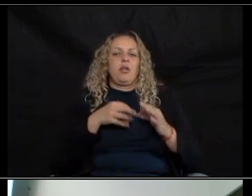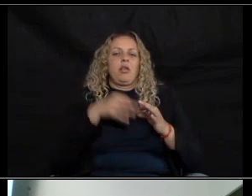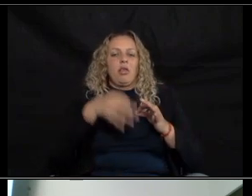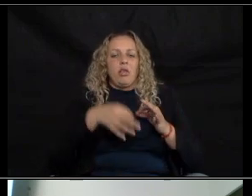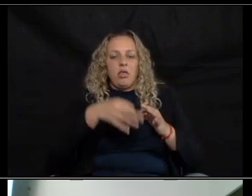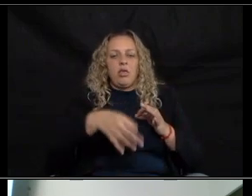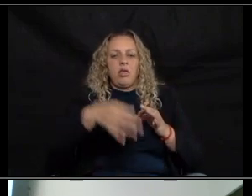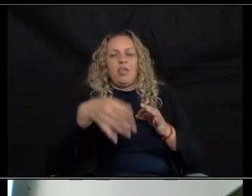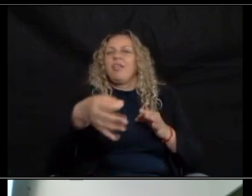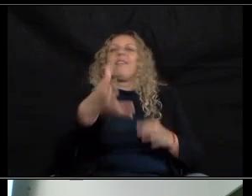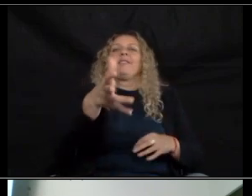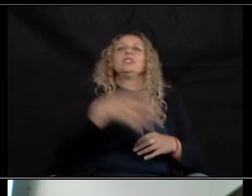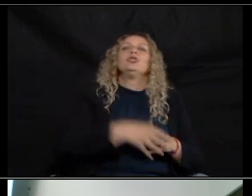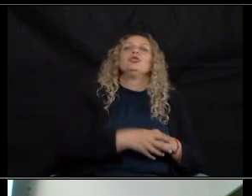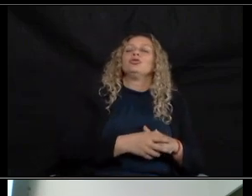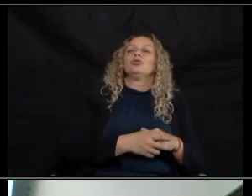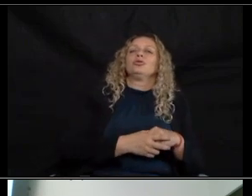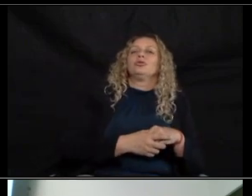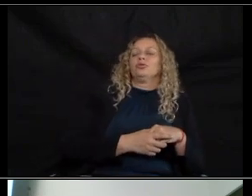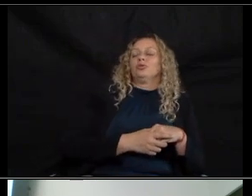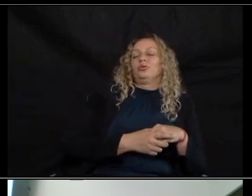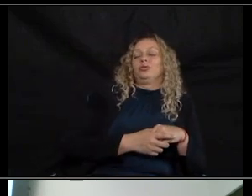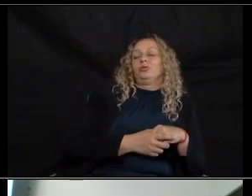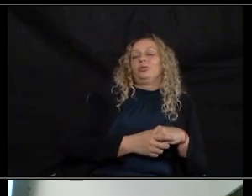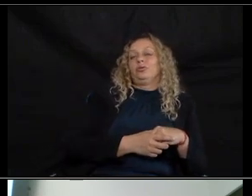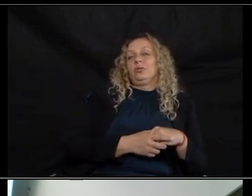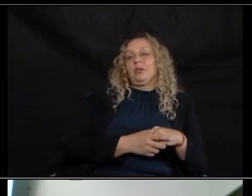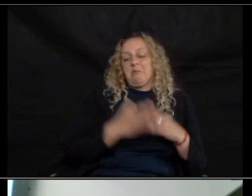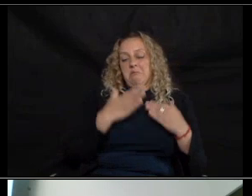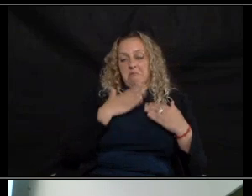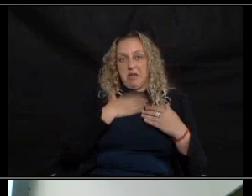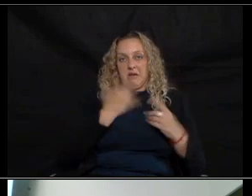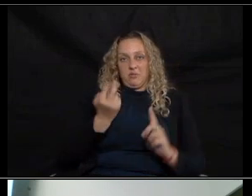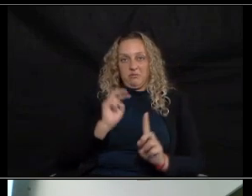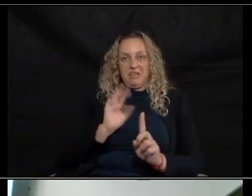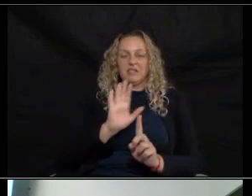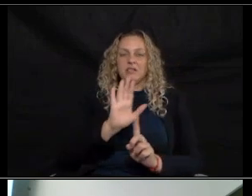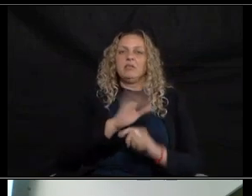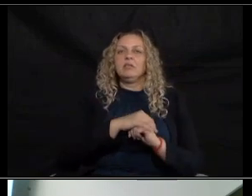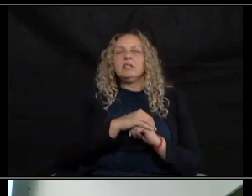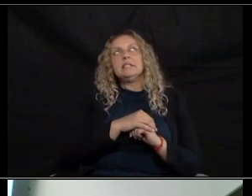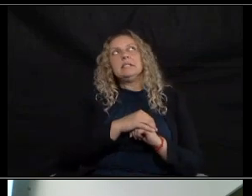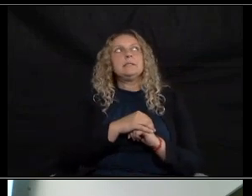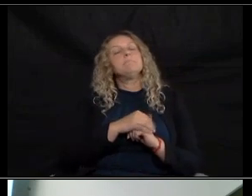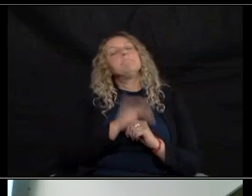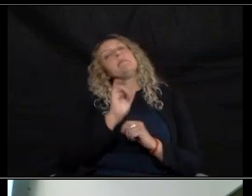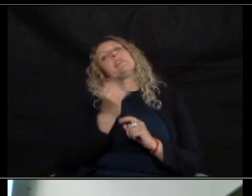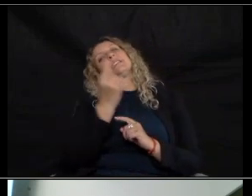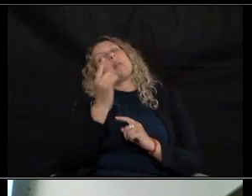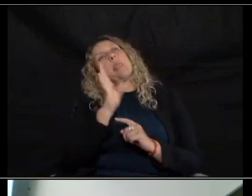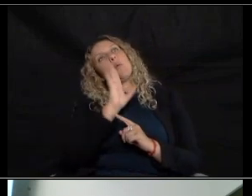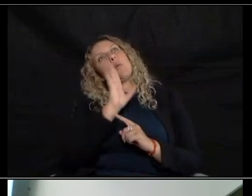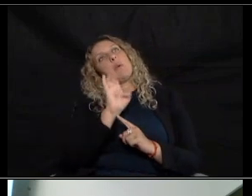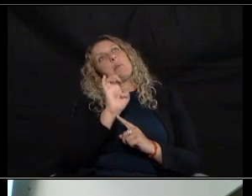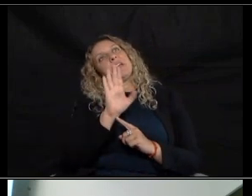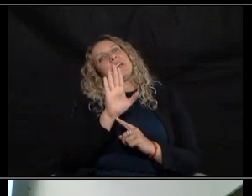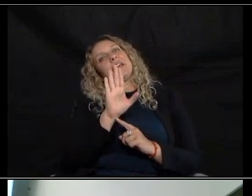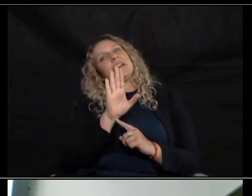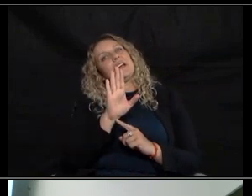enough, and as far as I'm concerned, is something that's it's going to be